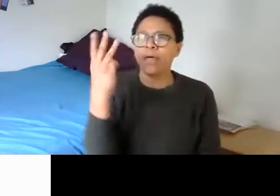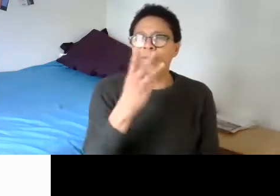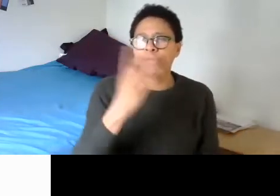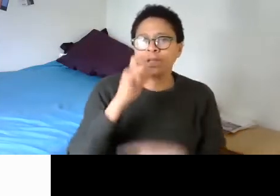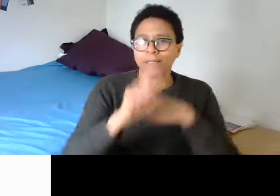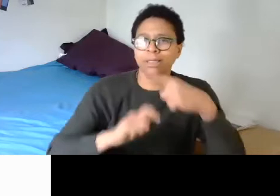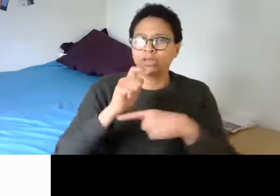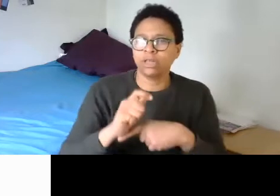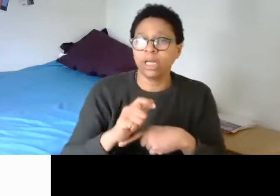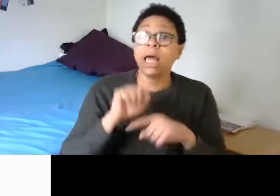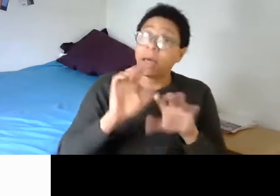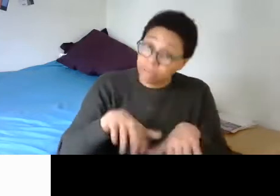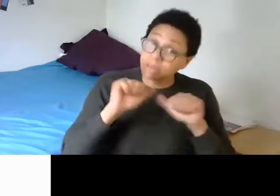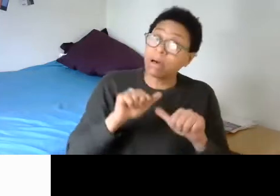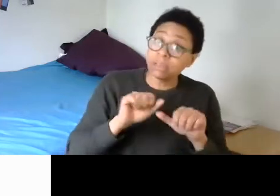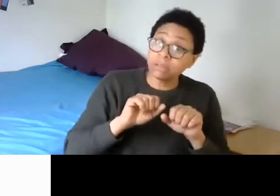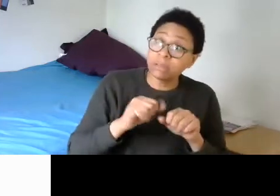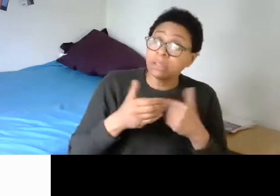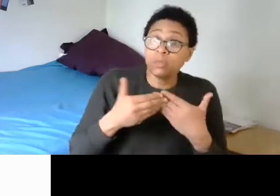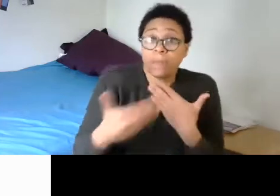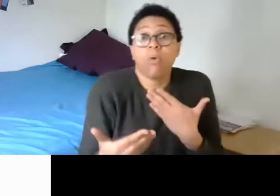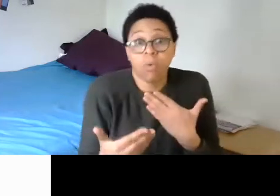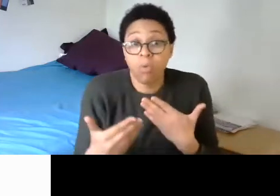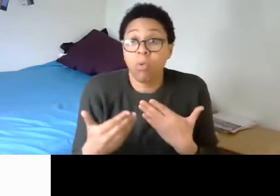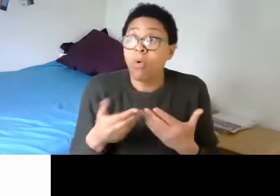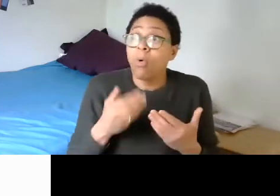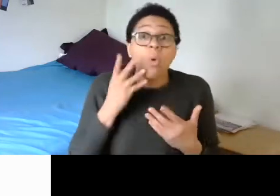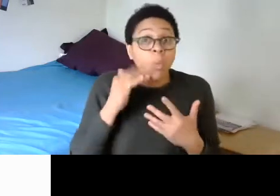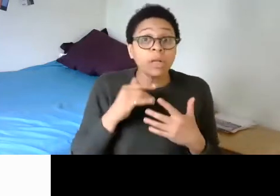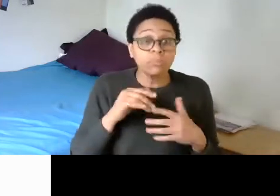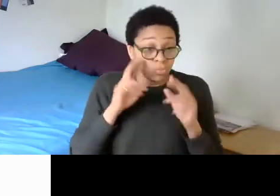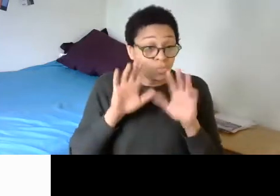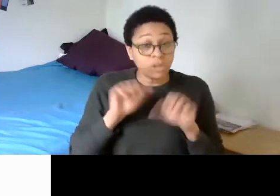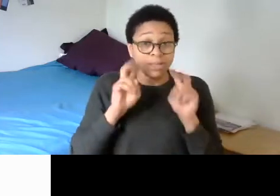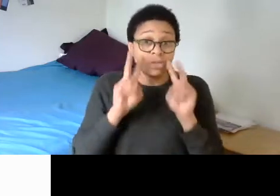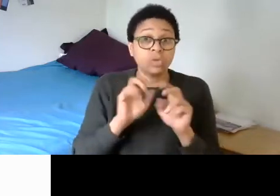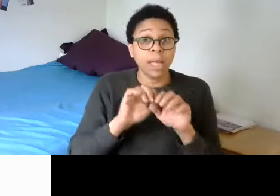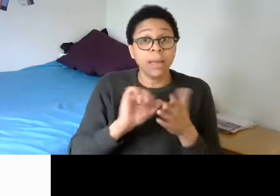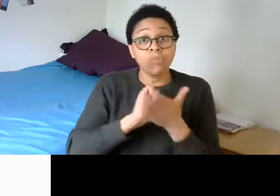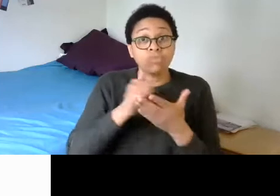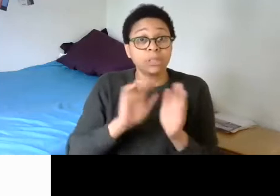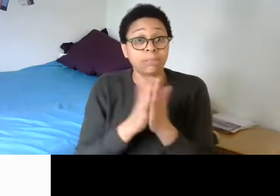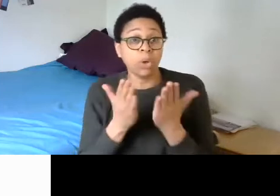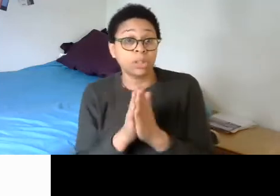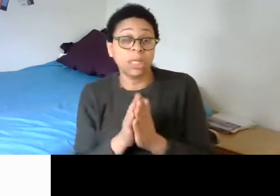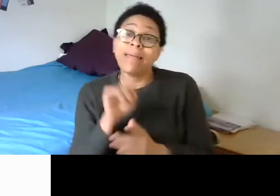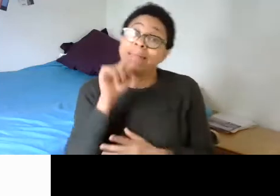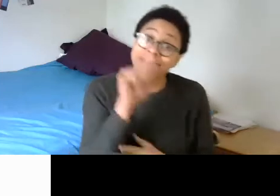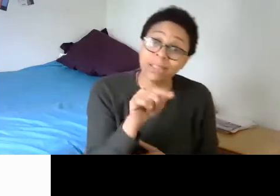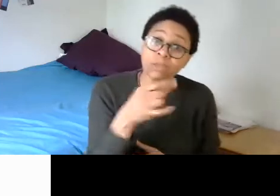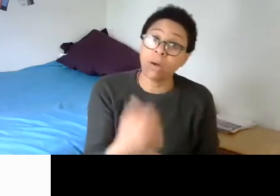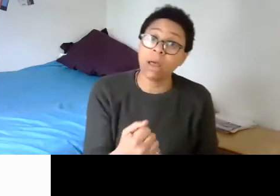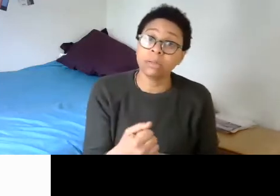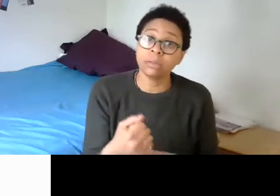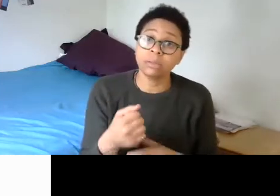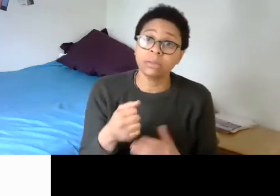as printed books. This was found in an 18th century Spanish book on treating illnesses in camps. Was someone playing